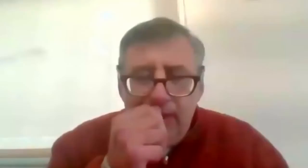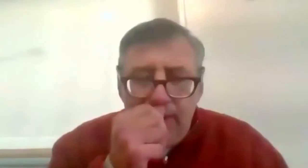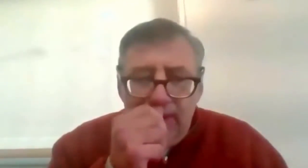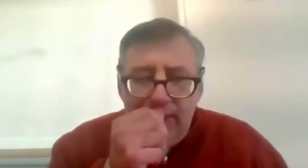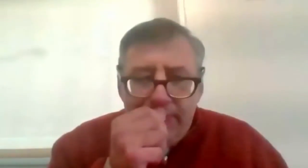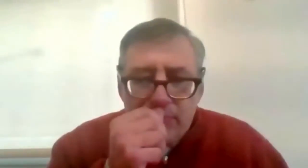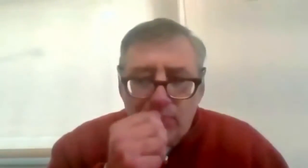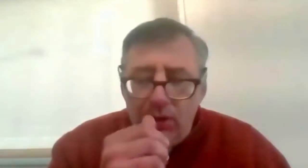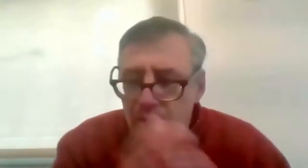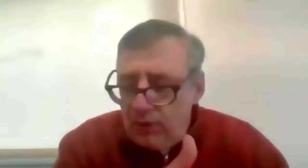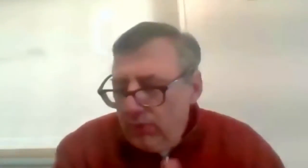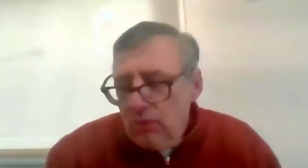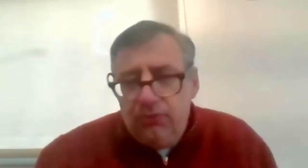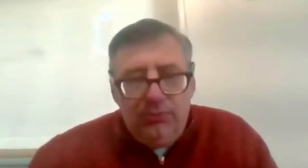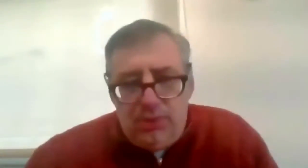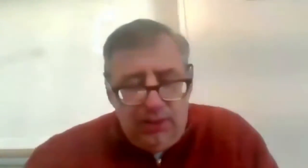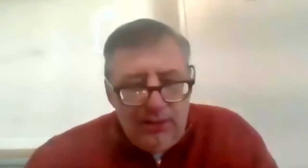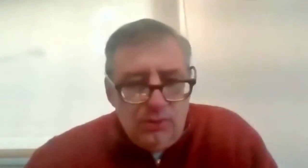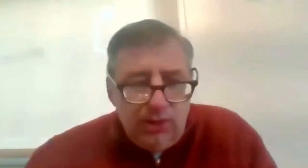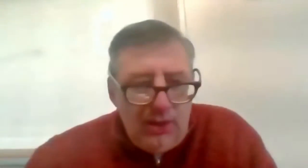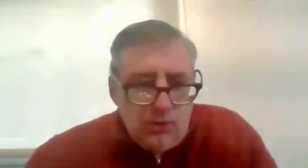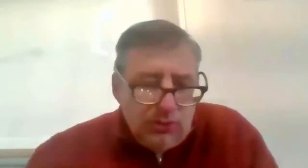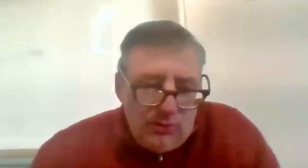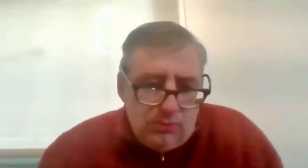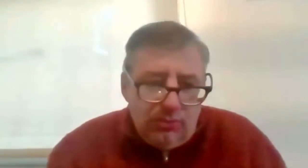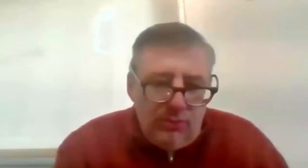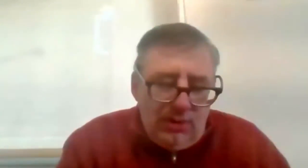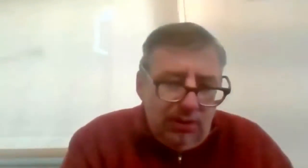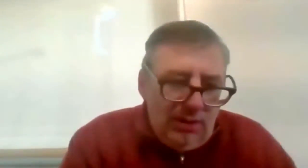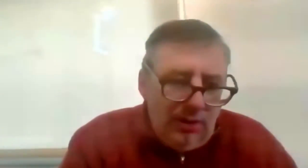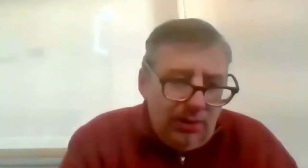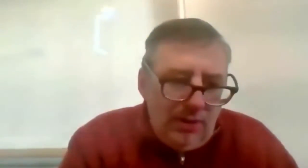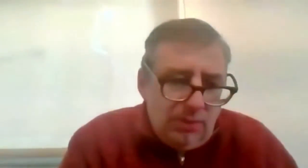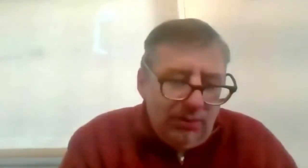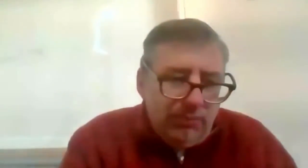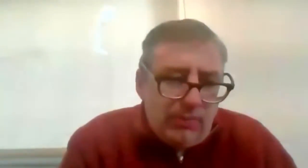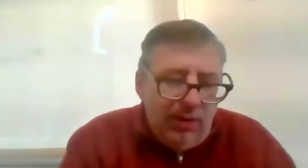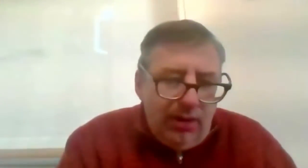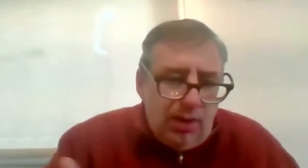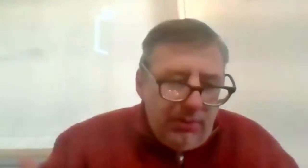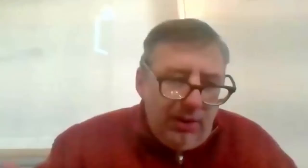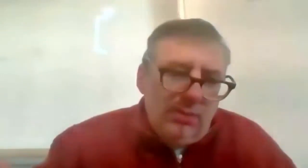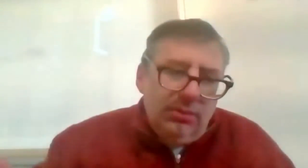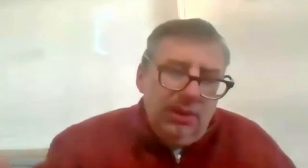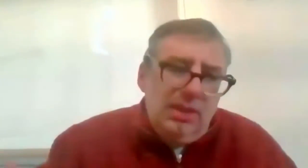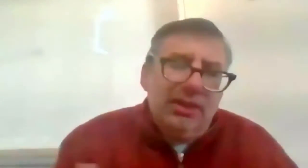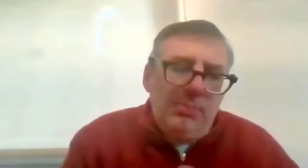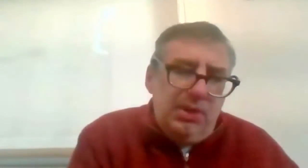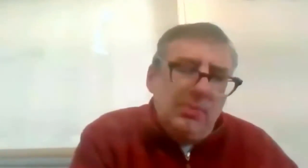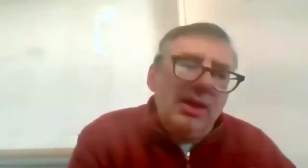stems some controversies. Then Bernardo de Quiros,